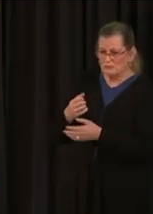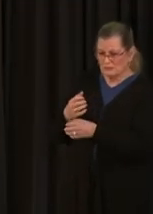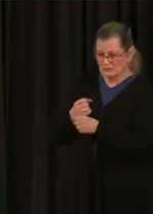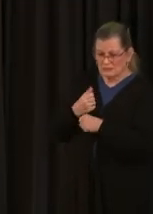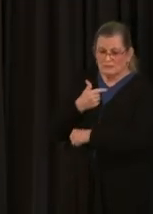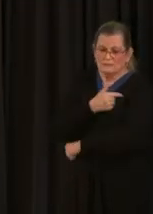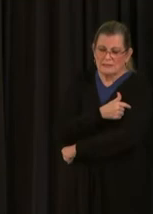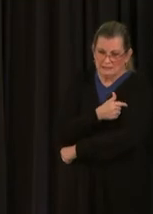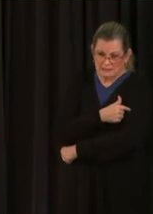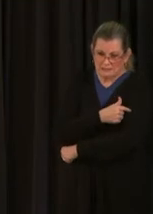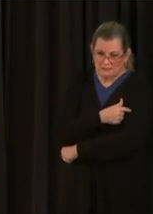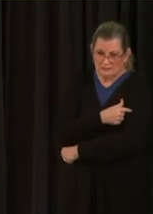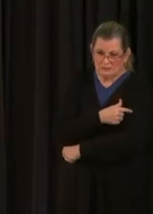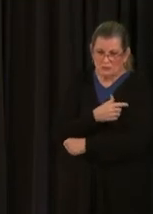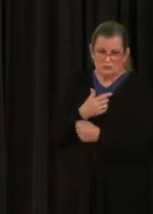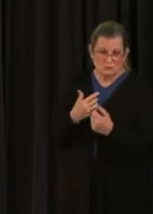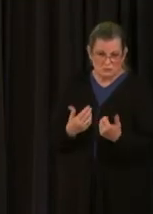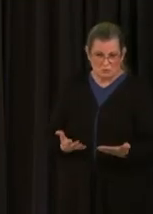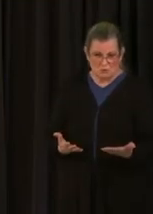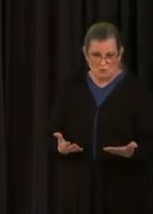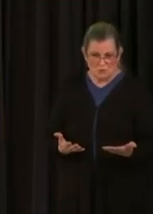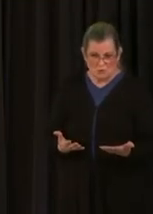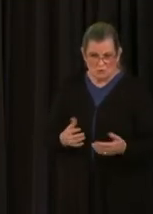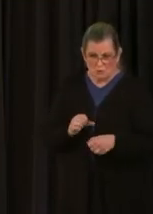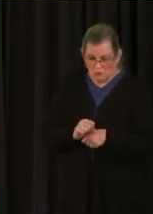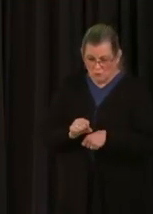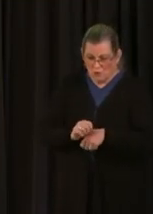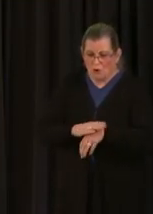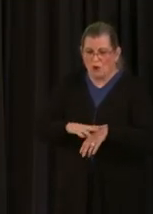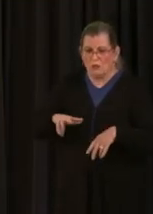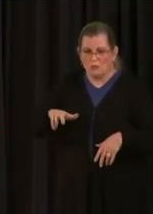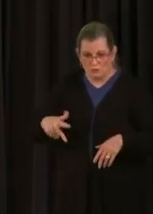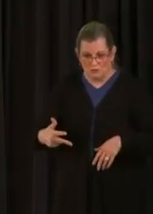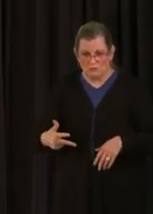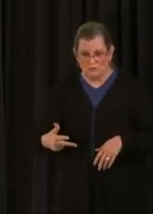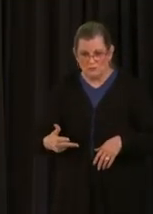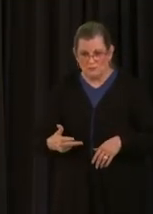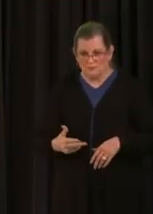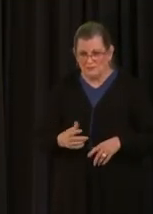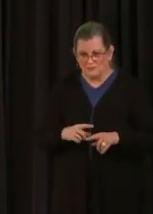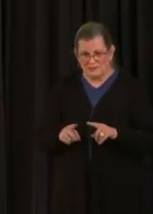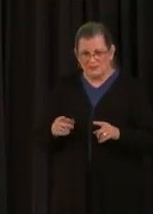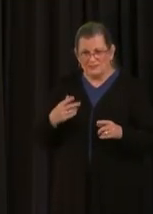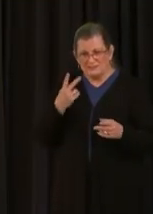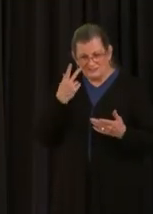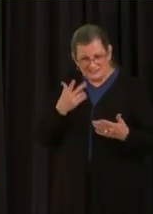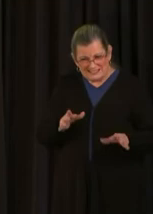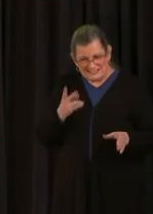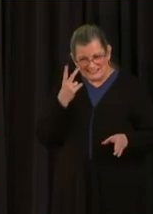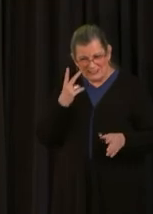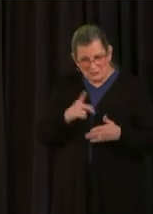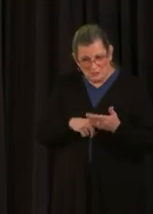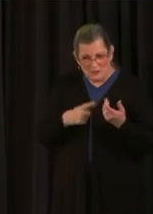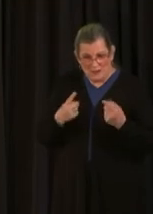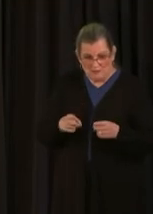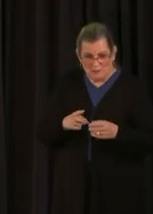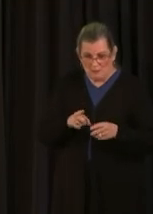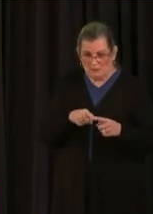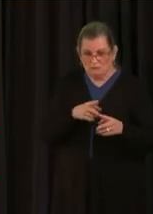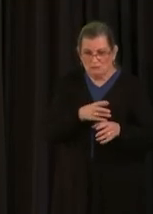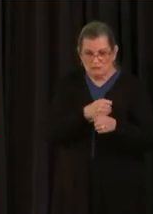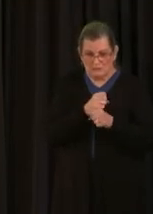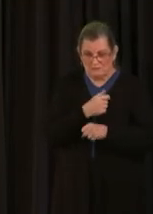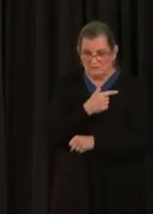Thank you again to the entire transportation team from Metro, Kids Ride Free,